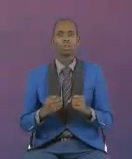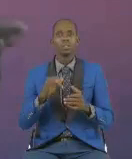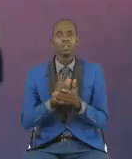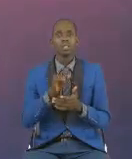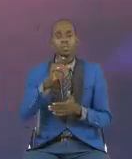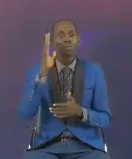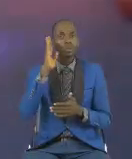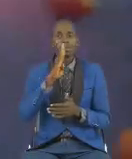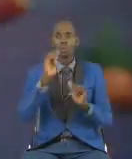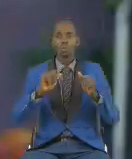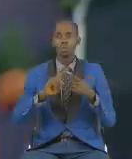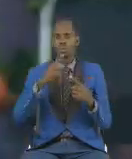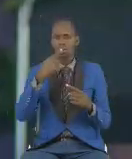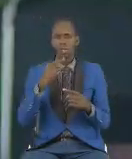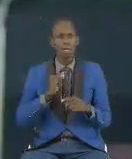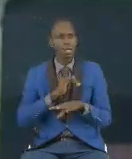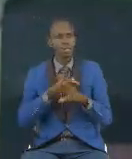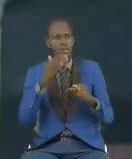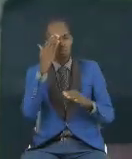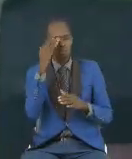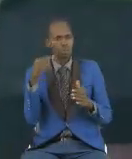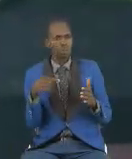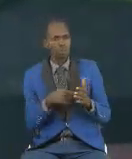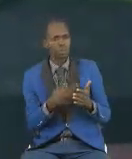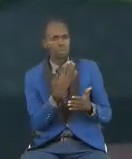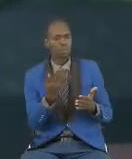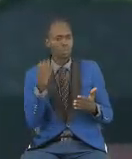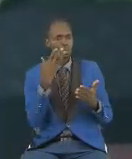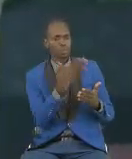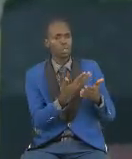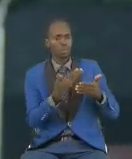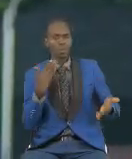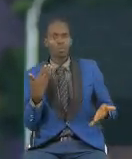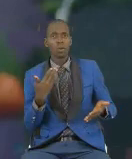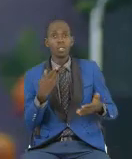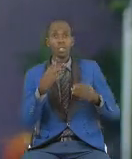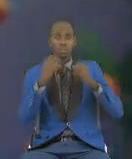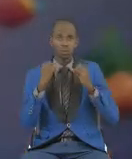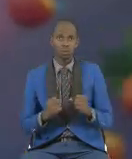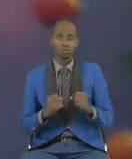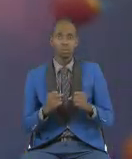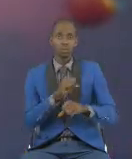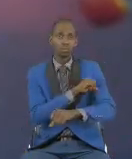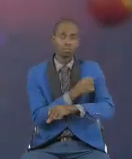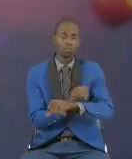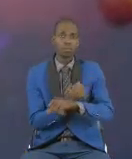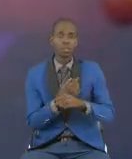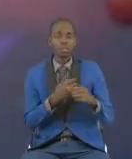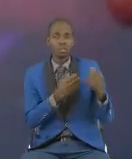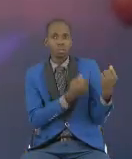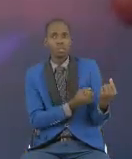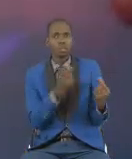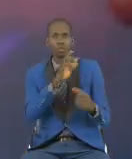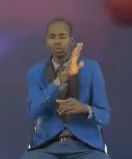I didn't know that this strength was there before. The strength, the power, the courage you've never